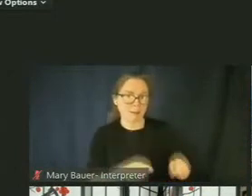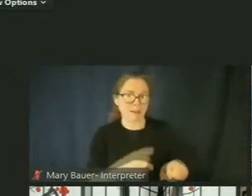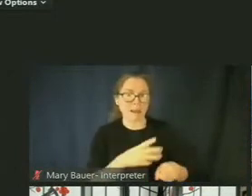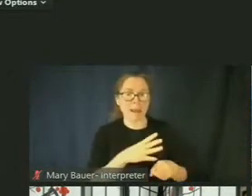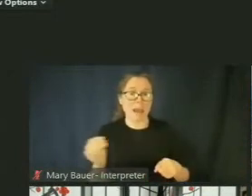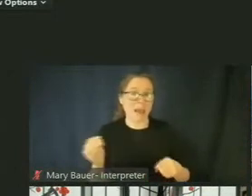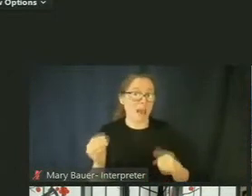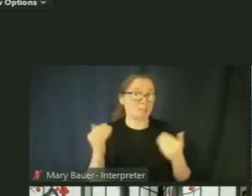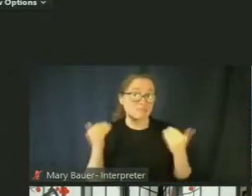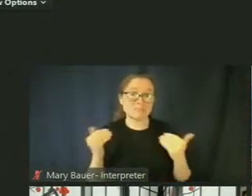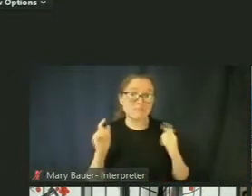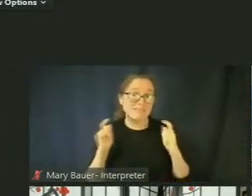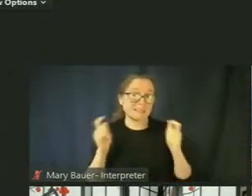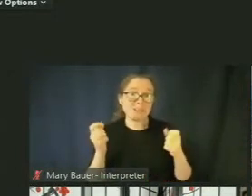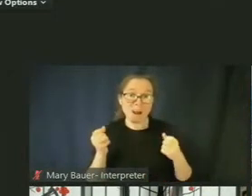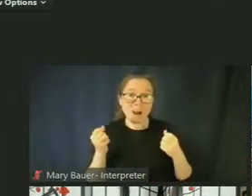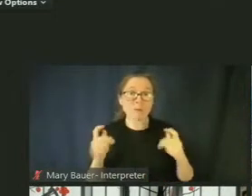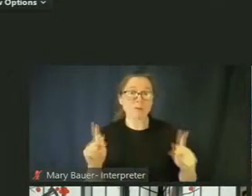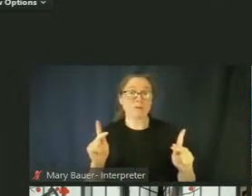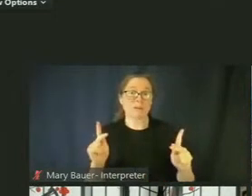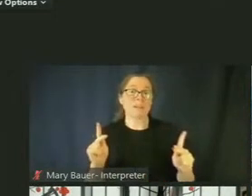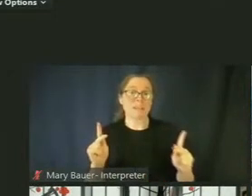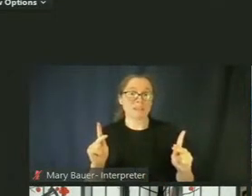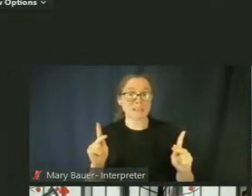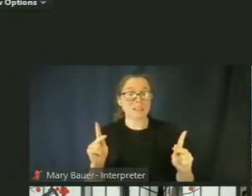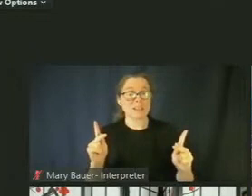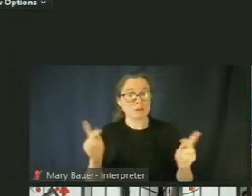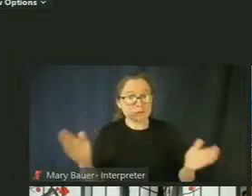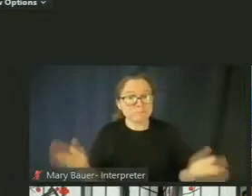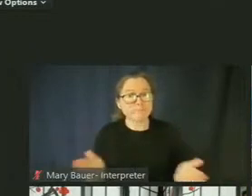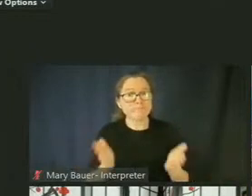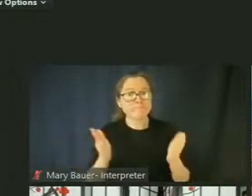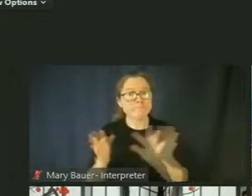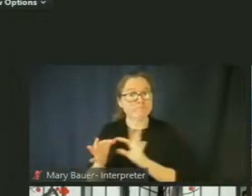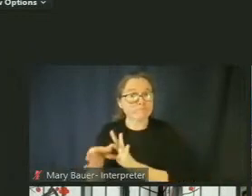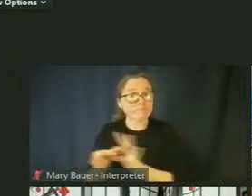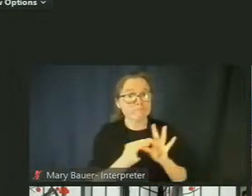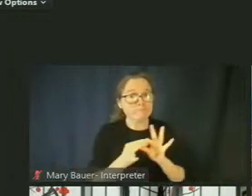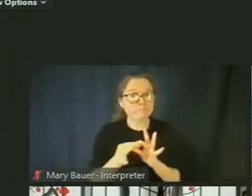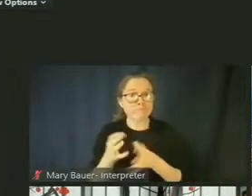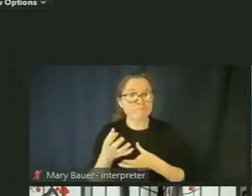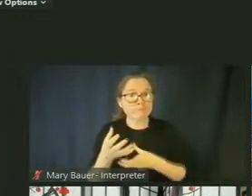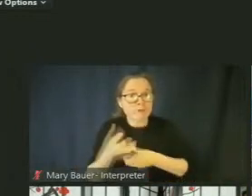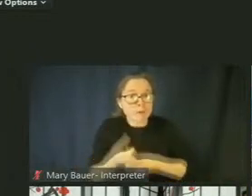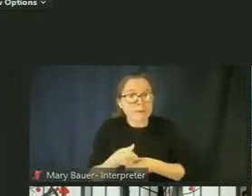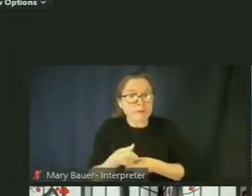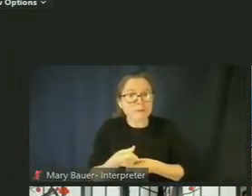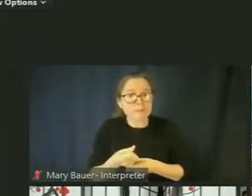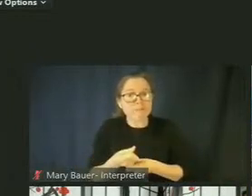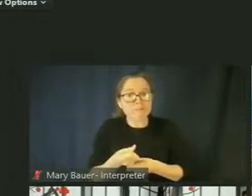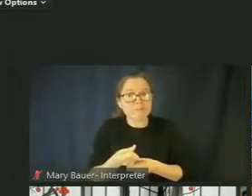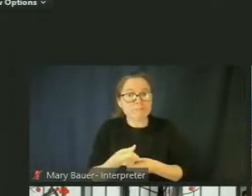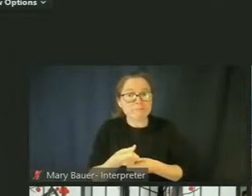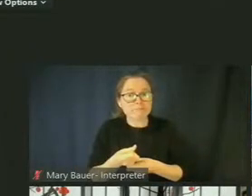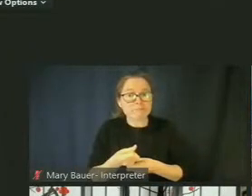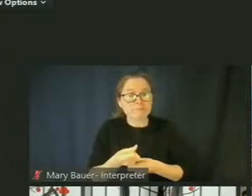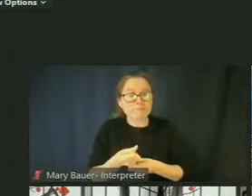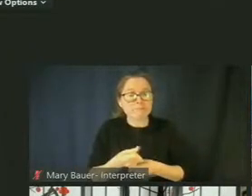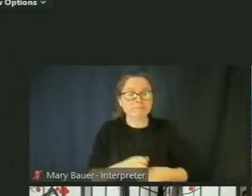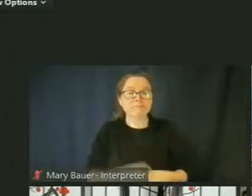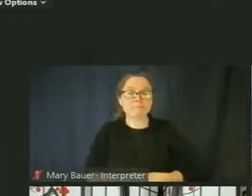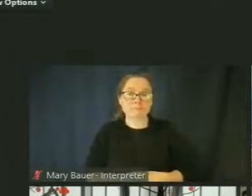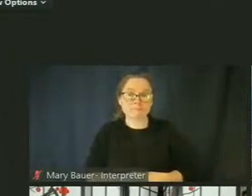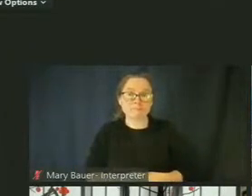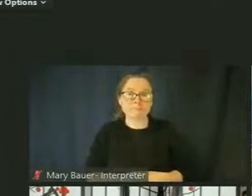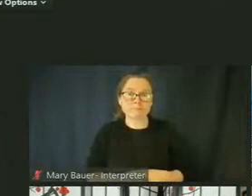opportunity and bridge to really foster and cultivate relationship that really, that really brews trust. I'll say,